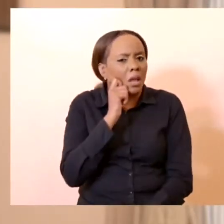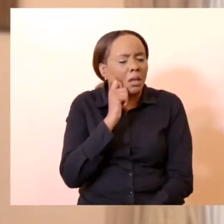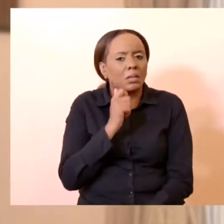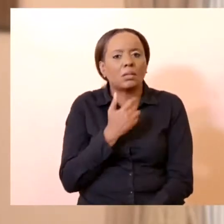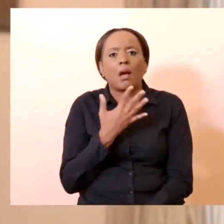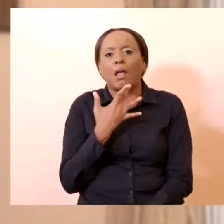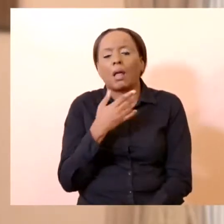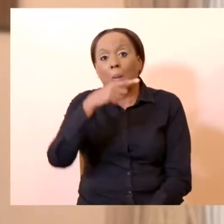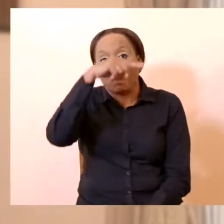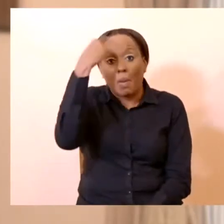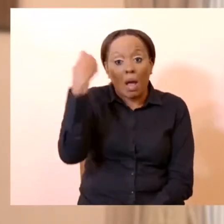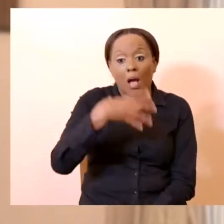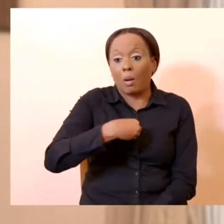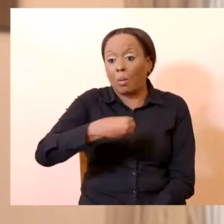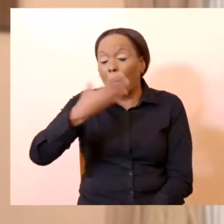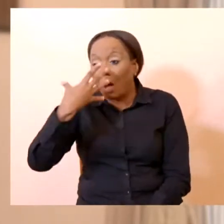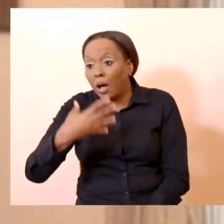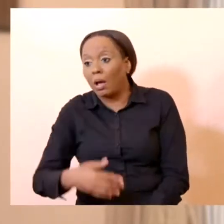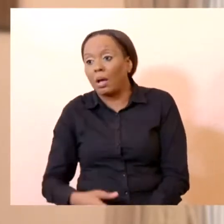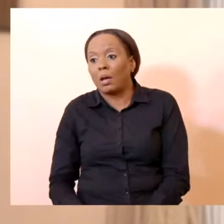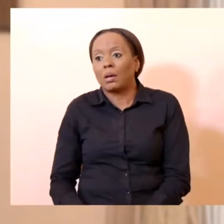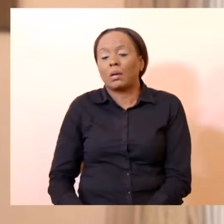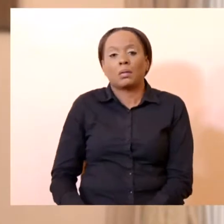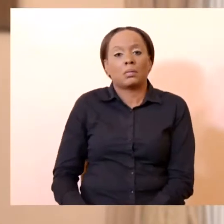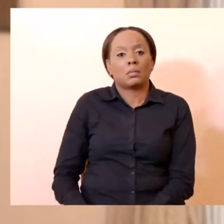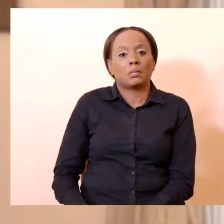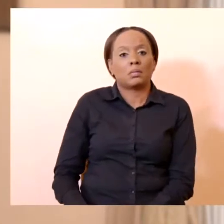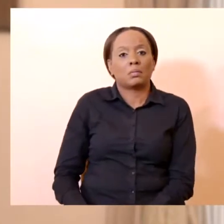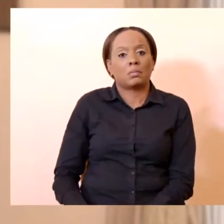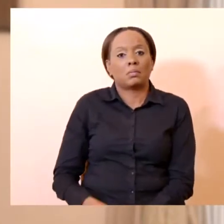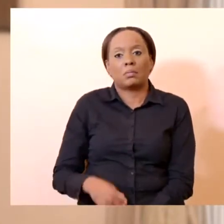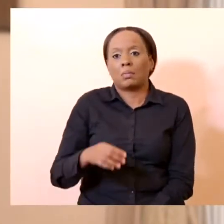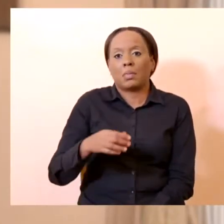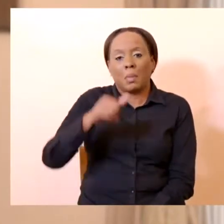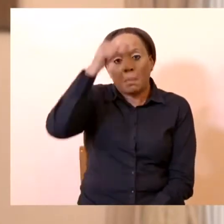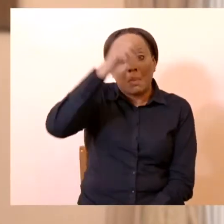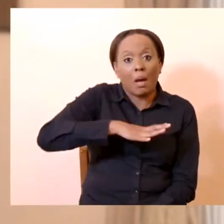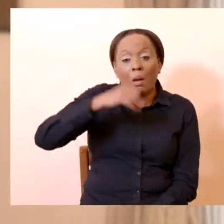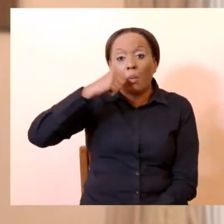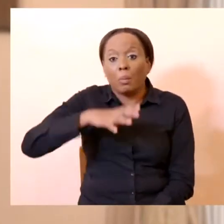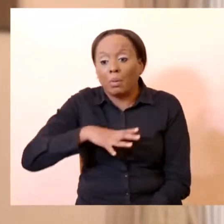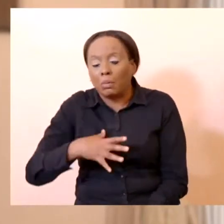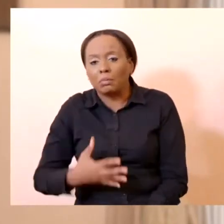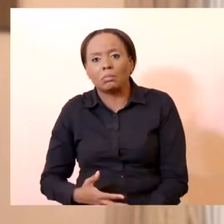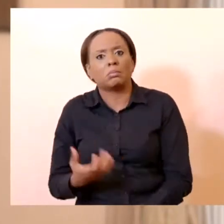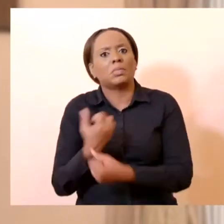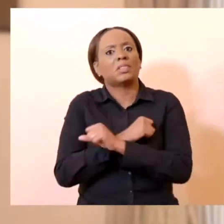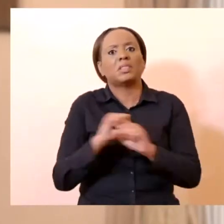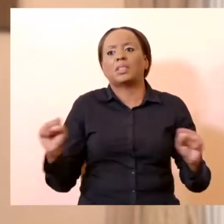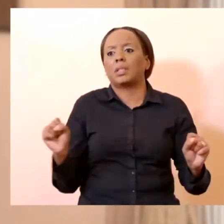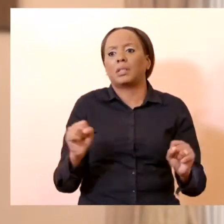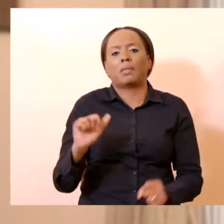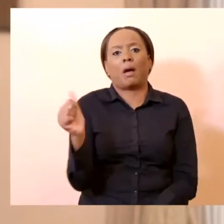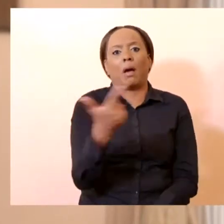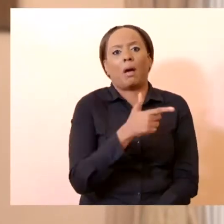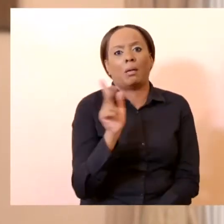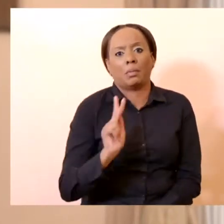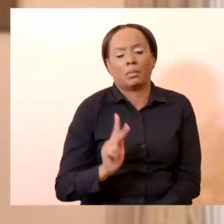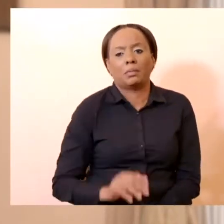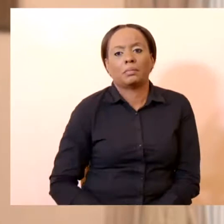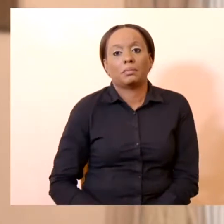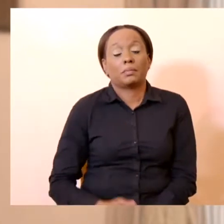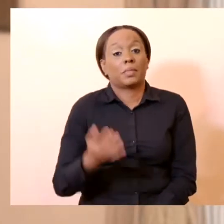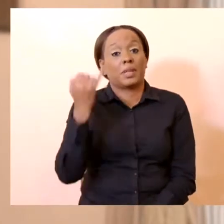ethnicity, or sex, nothing, it's safe for everybody. Of course, people who are allergic to